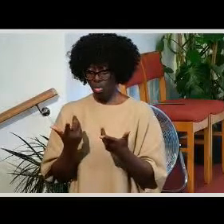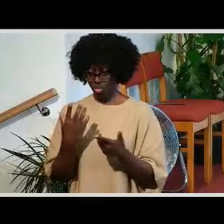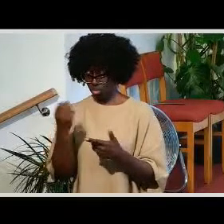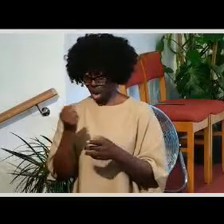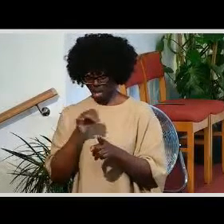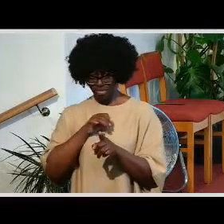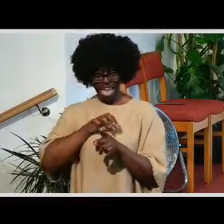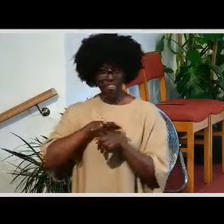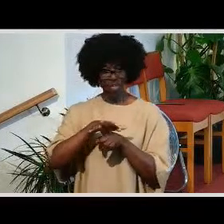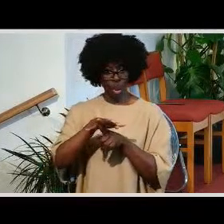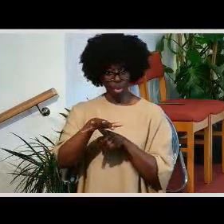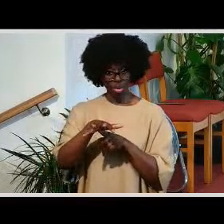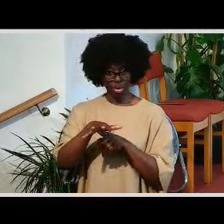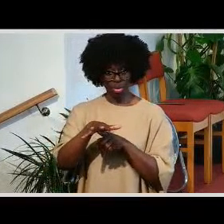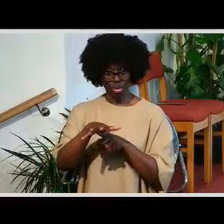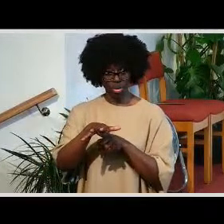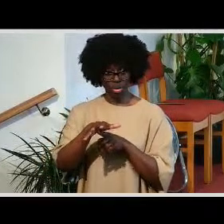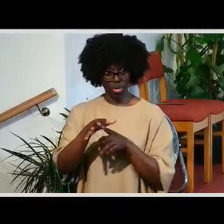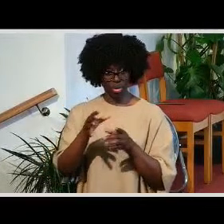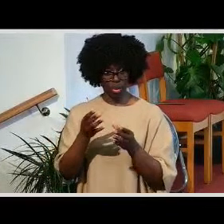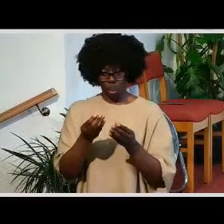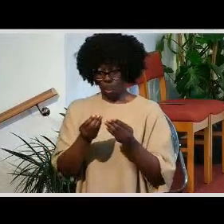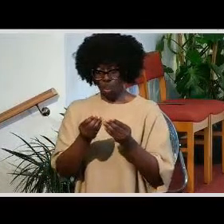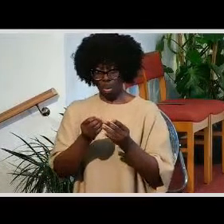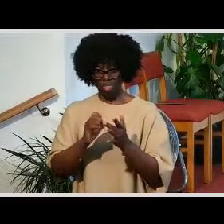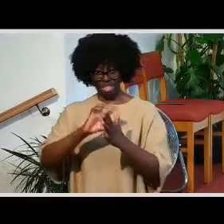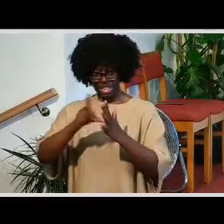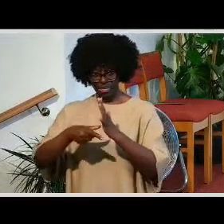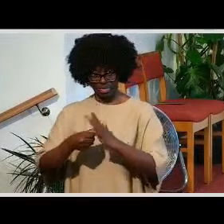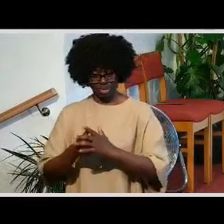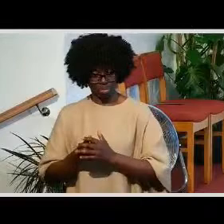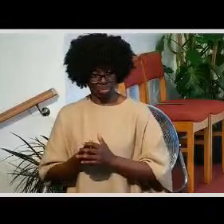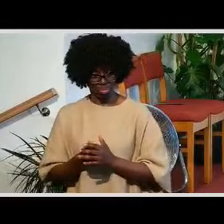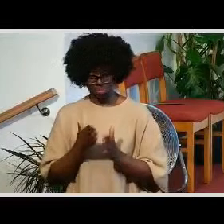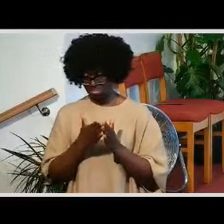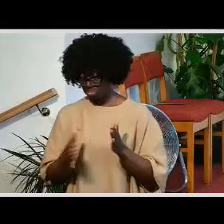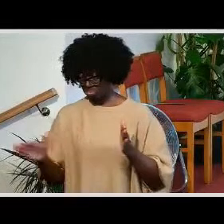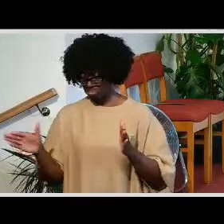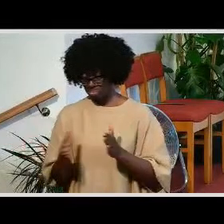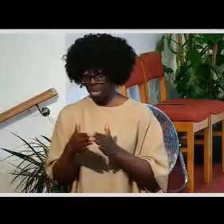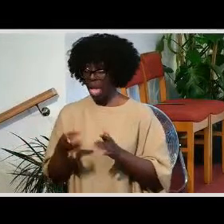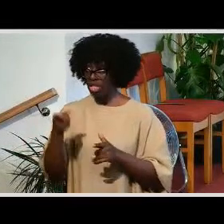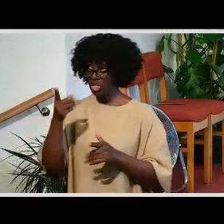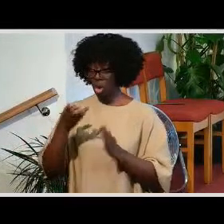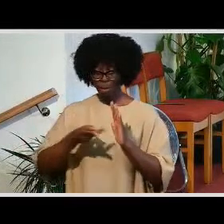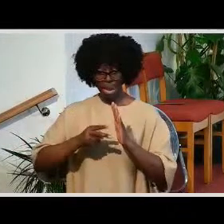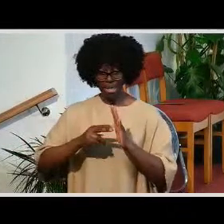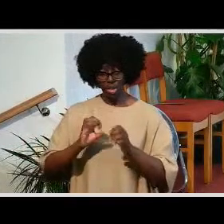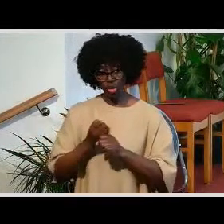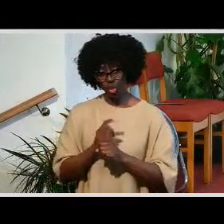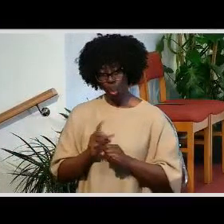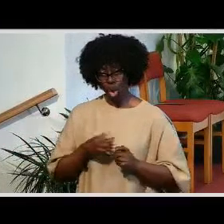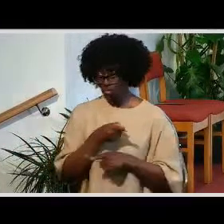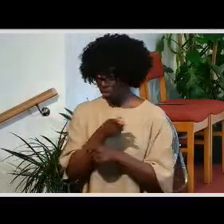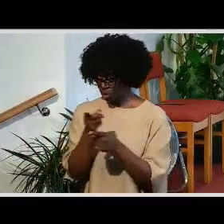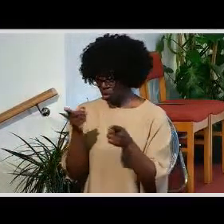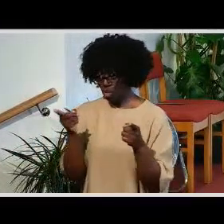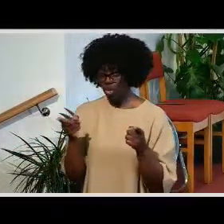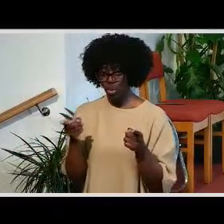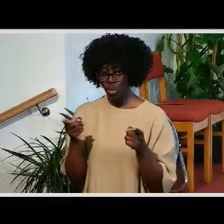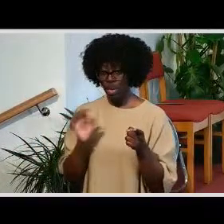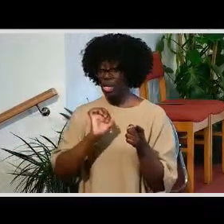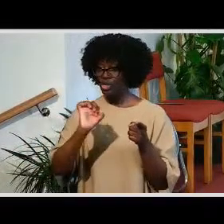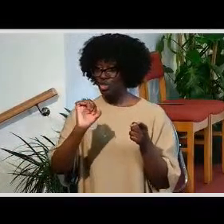over people with some form of disability, it is God's plan that you, in your role, make